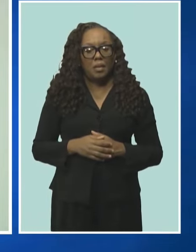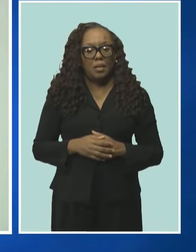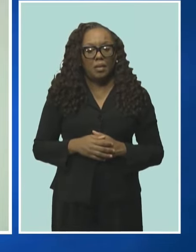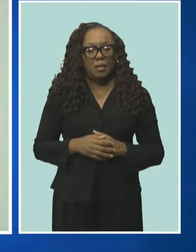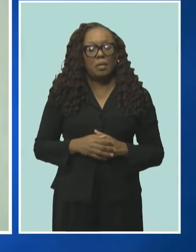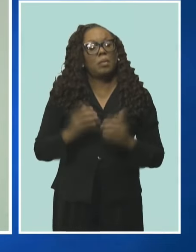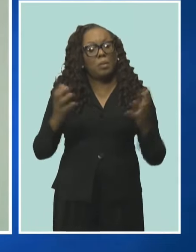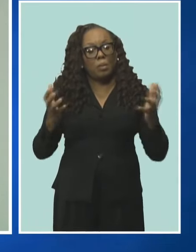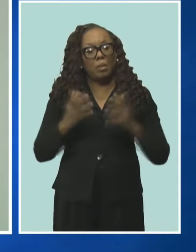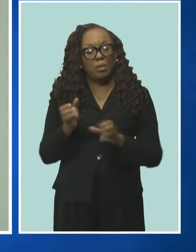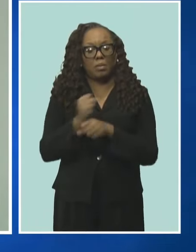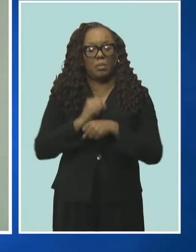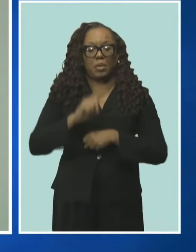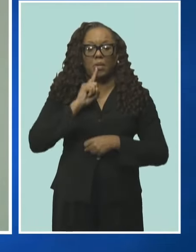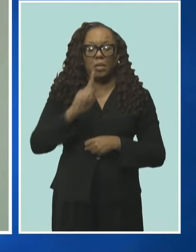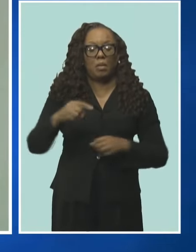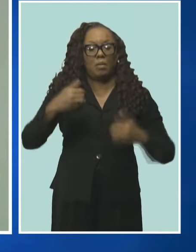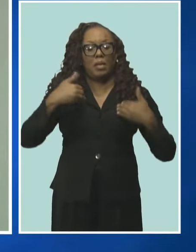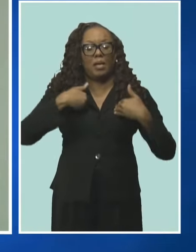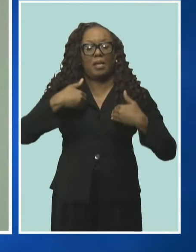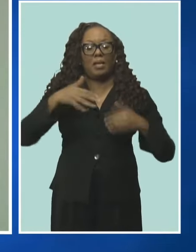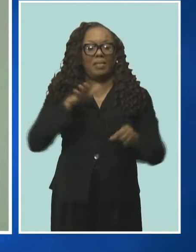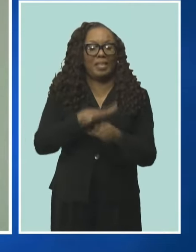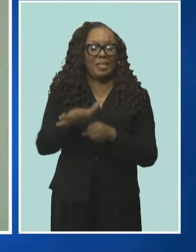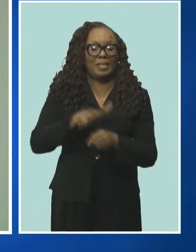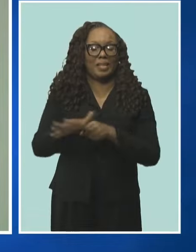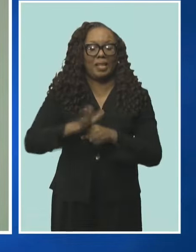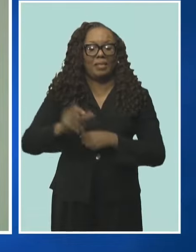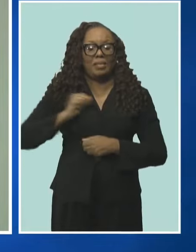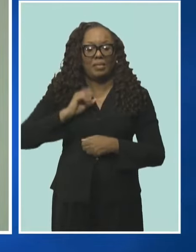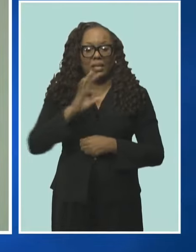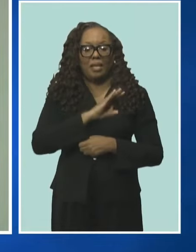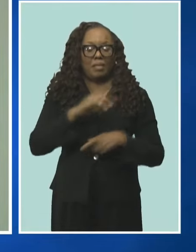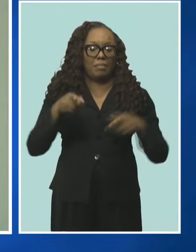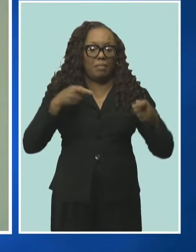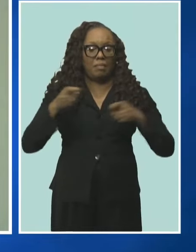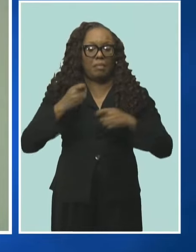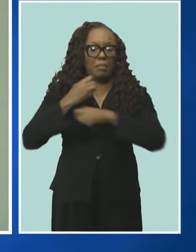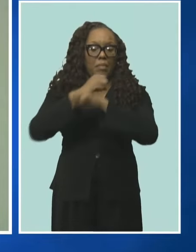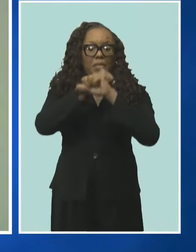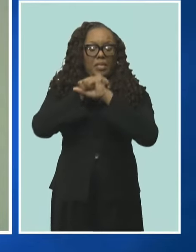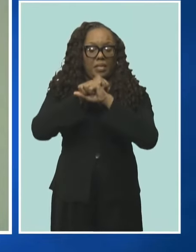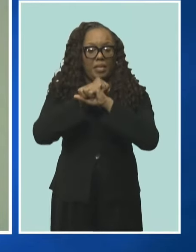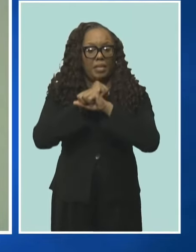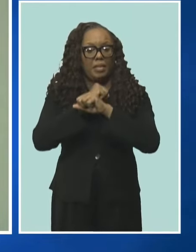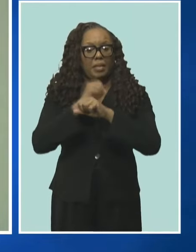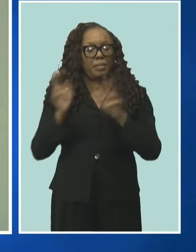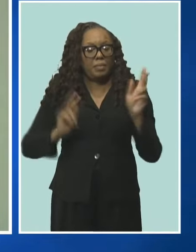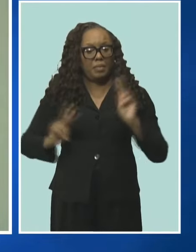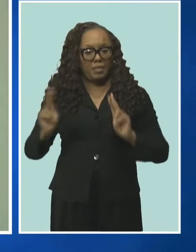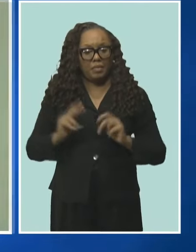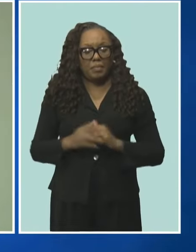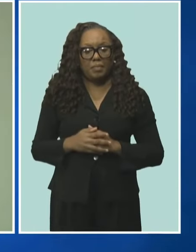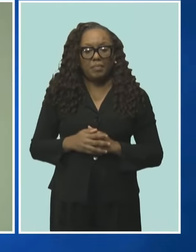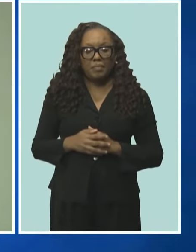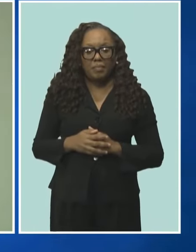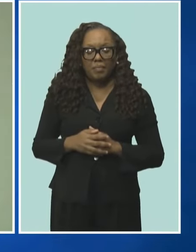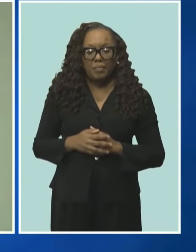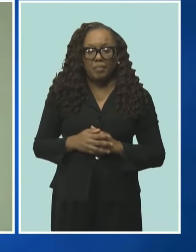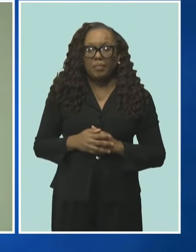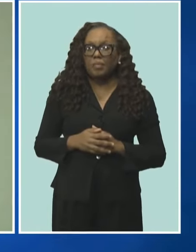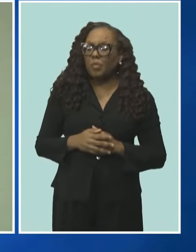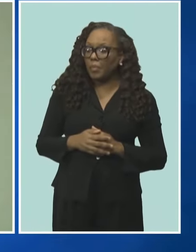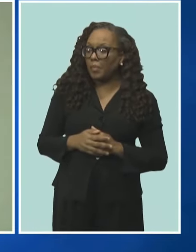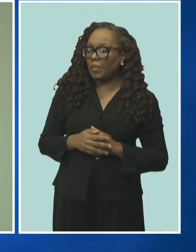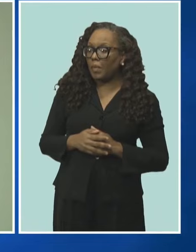adequate staff to manage and to take care and protect the citizens of Barbados. So as we go into a new